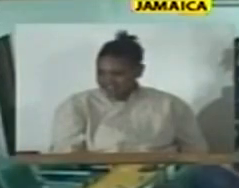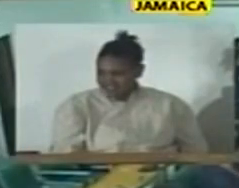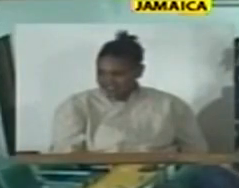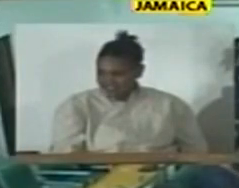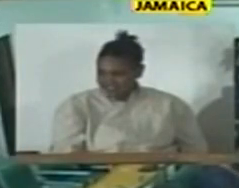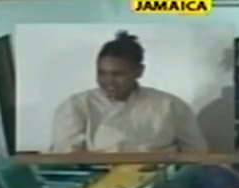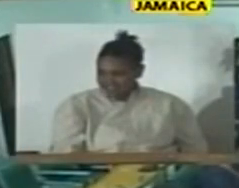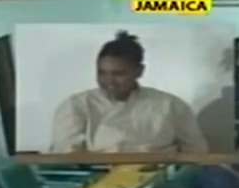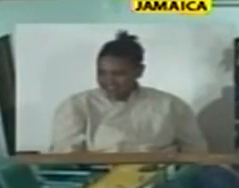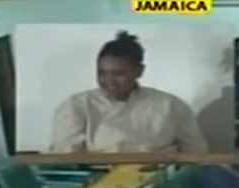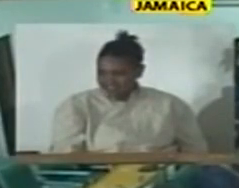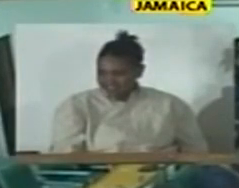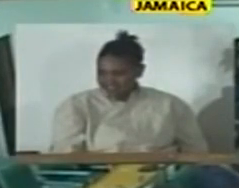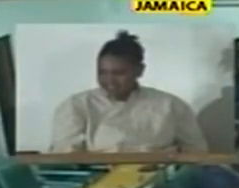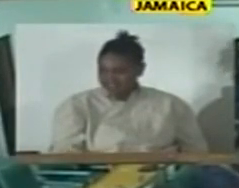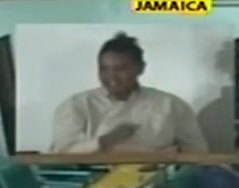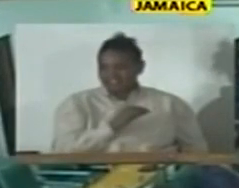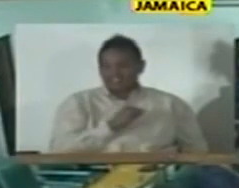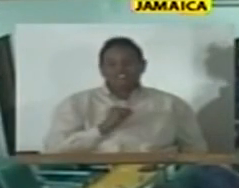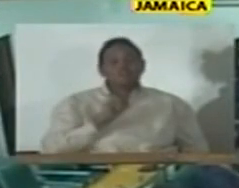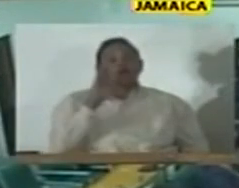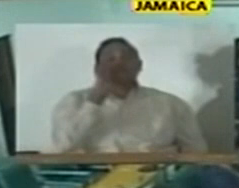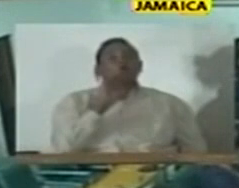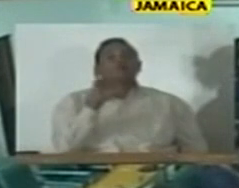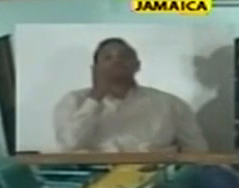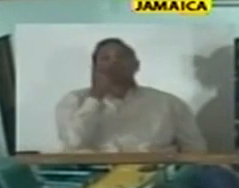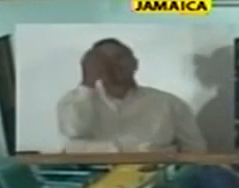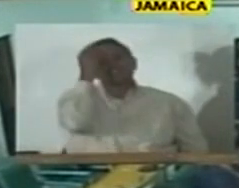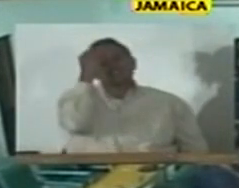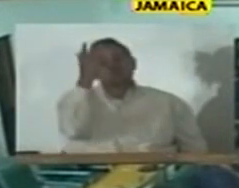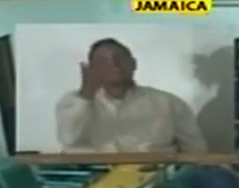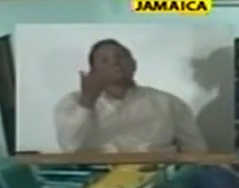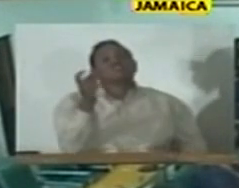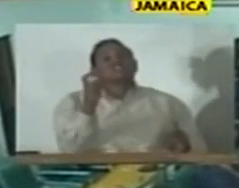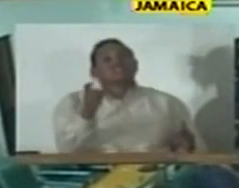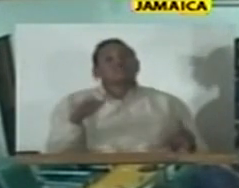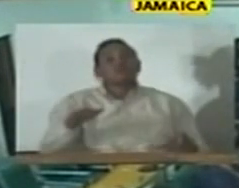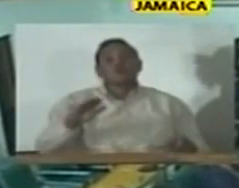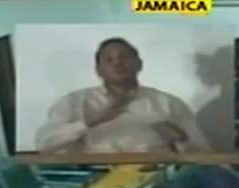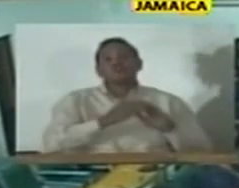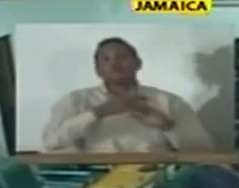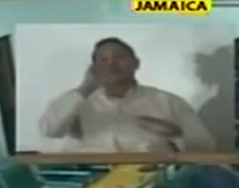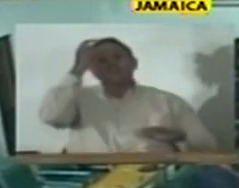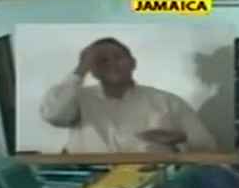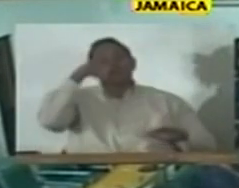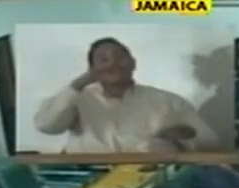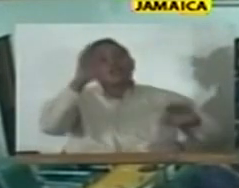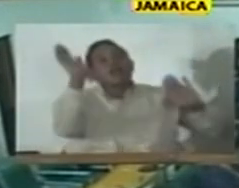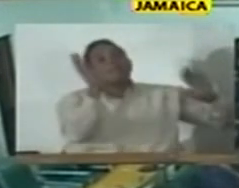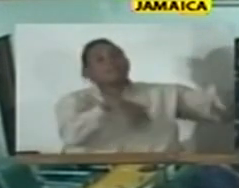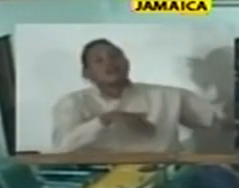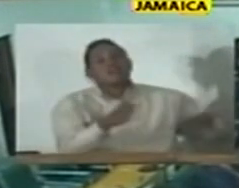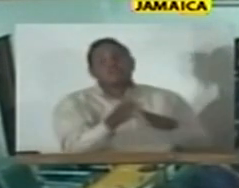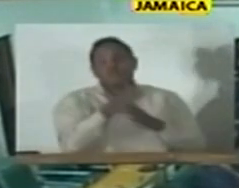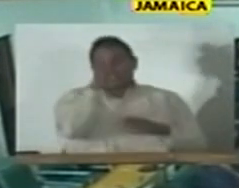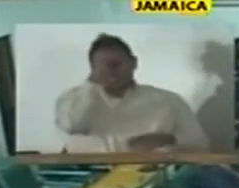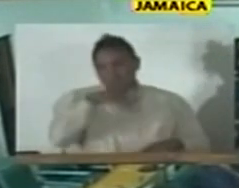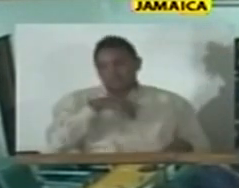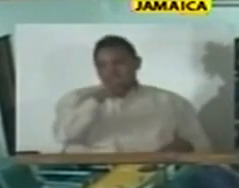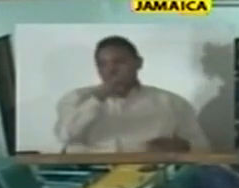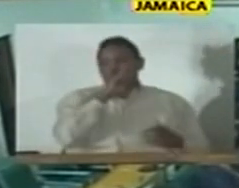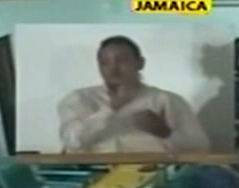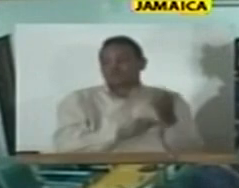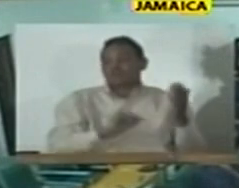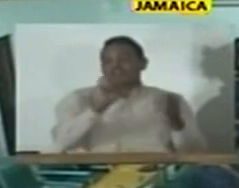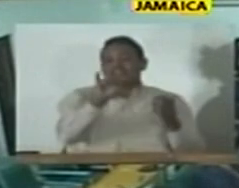Senator Brown is misleading the House. There is no evidence that Jamaican government had abandoned the fishermen. I suggest you ask him to withdraw that